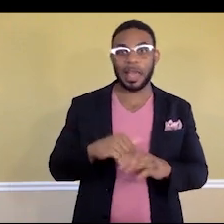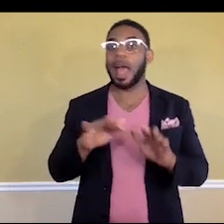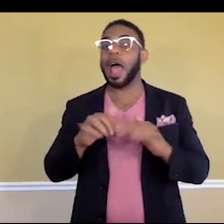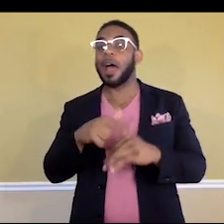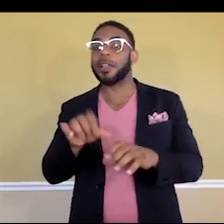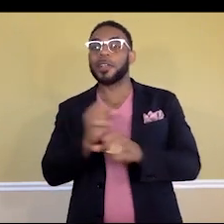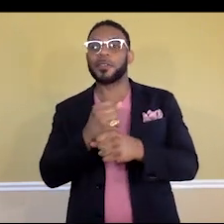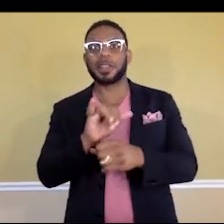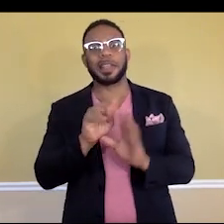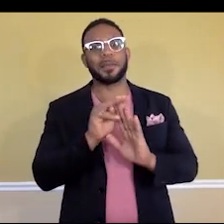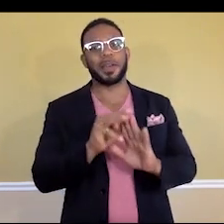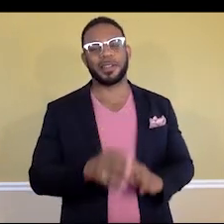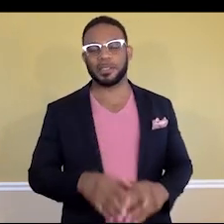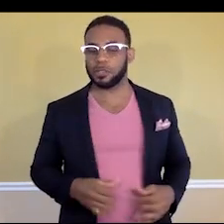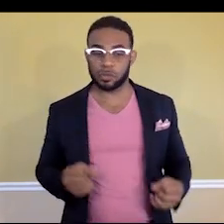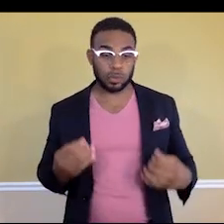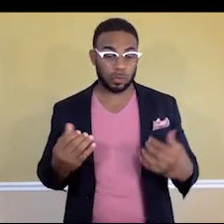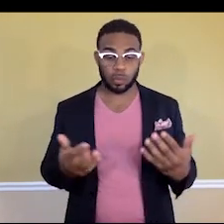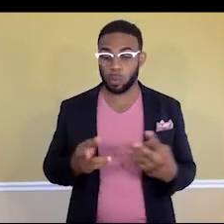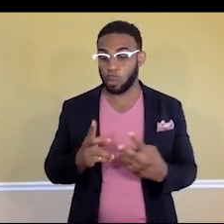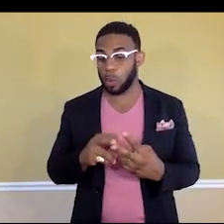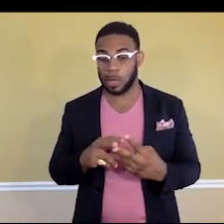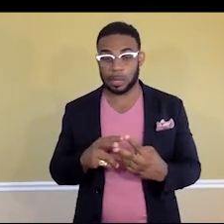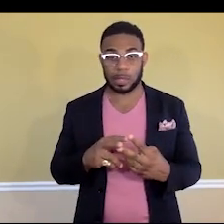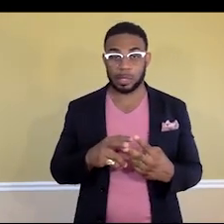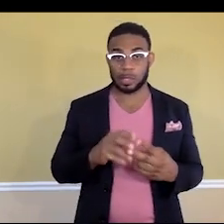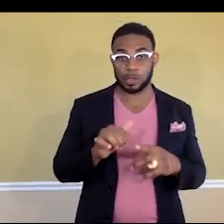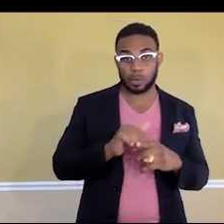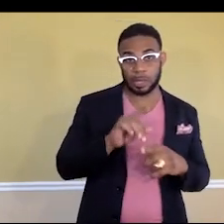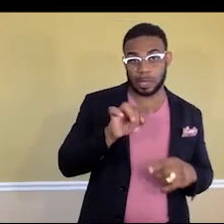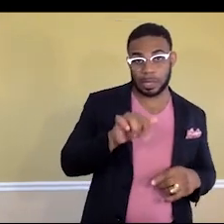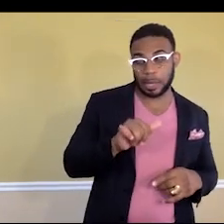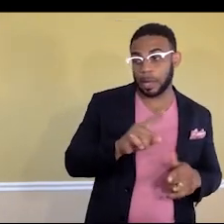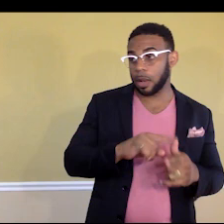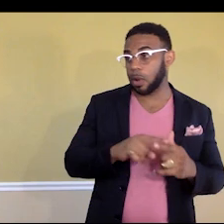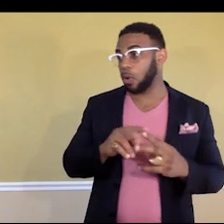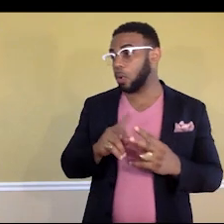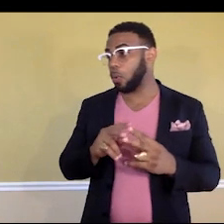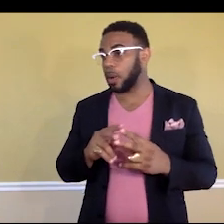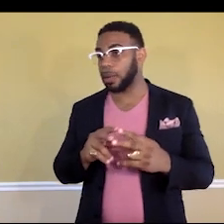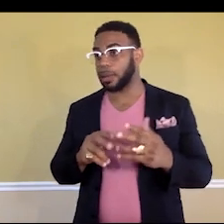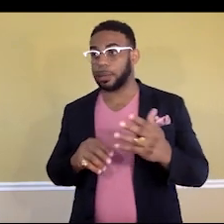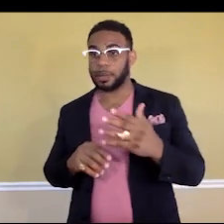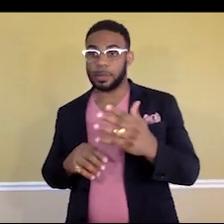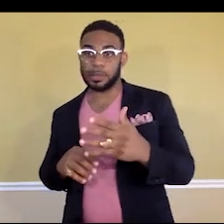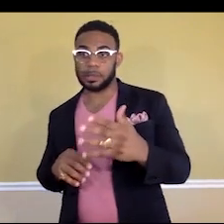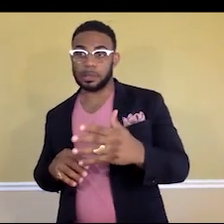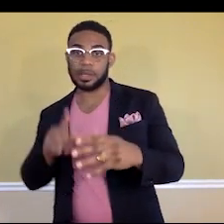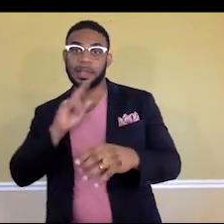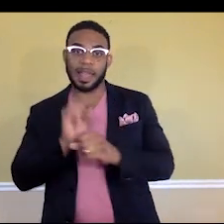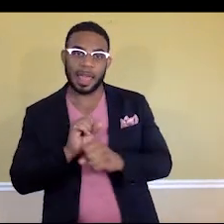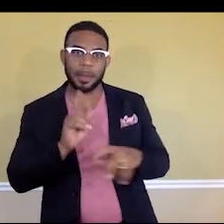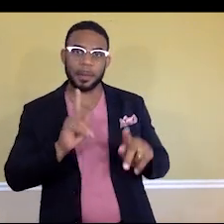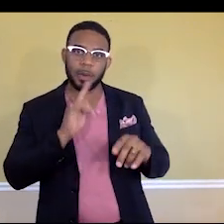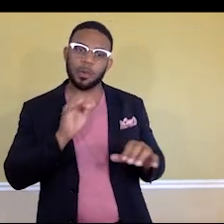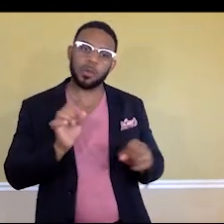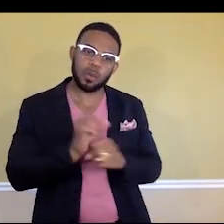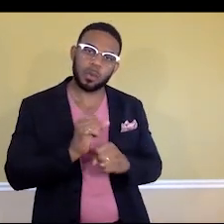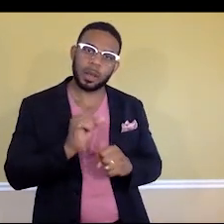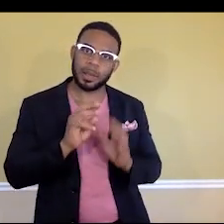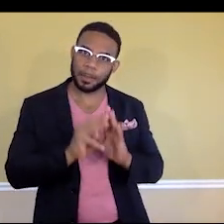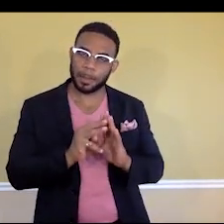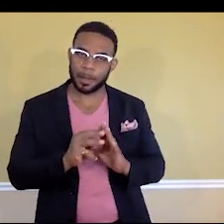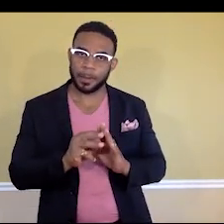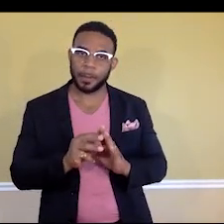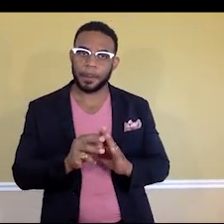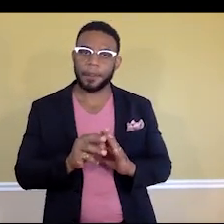they created that model. So whether it's that training data or whether it's the actual people who created these